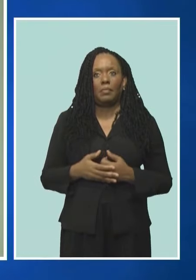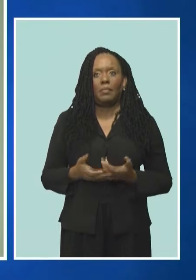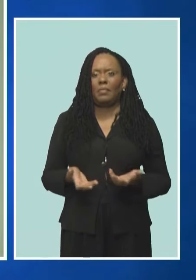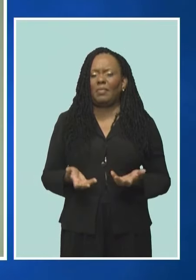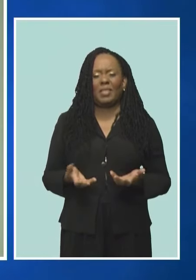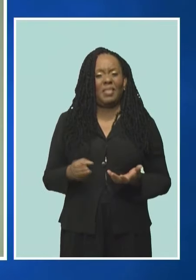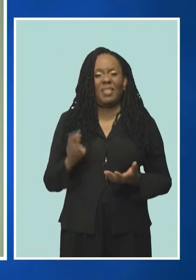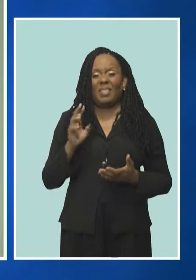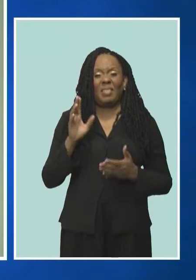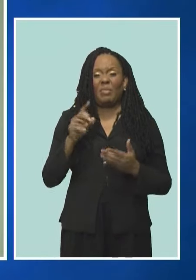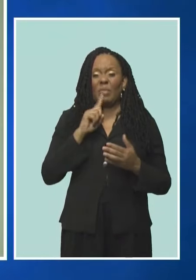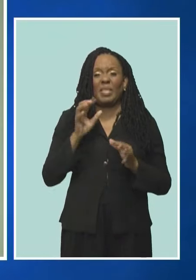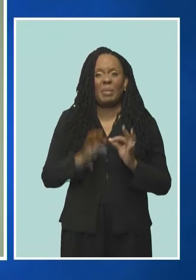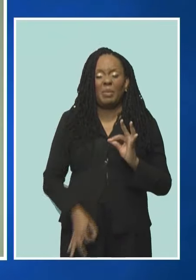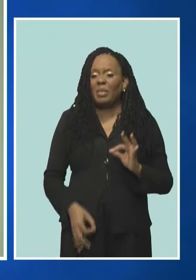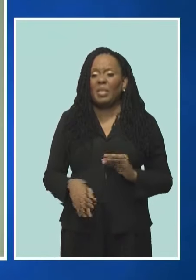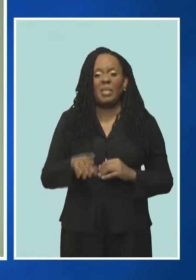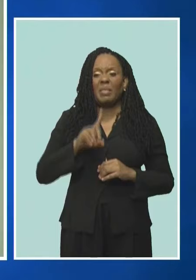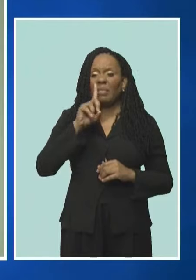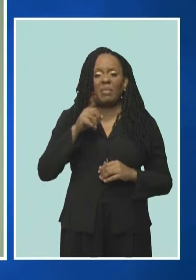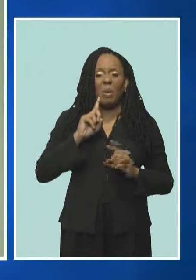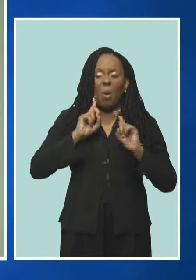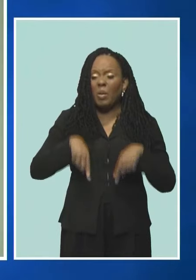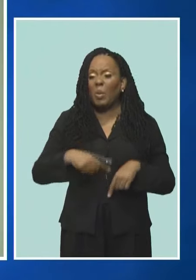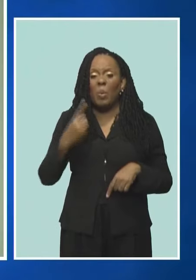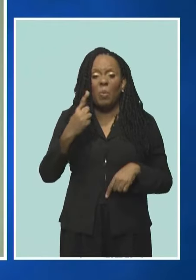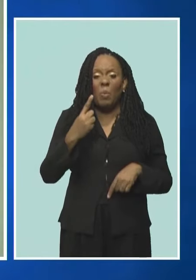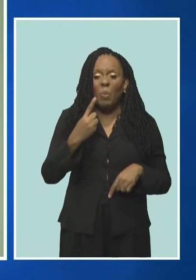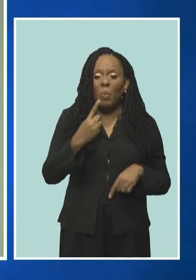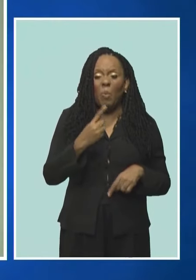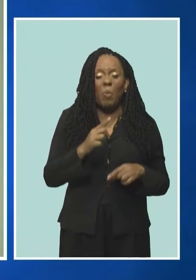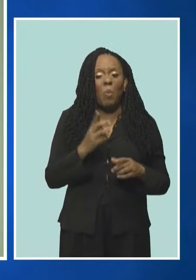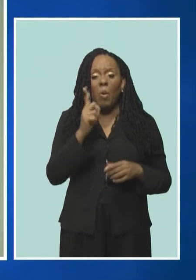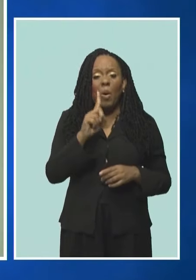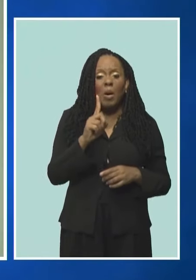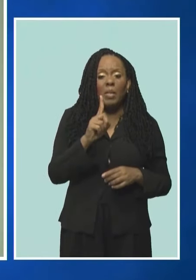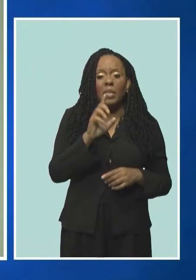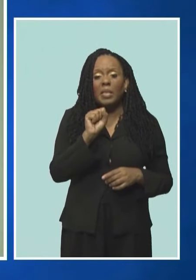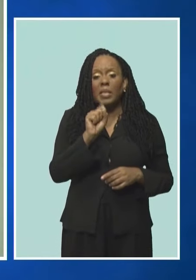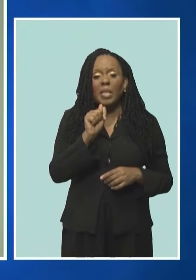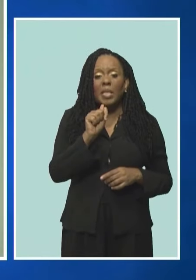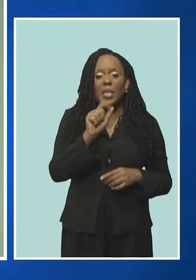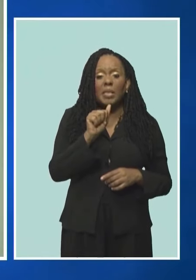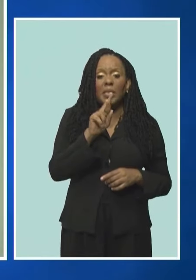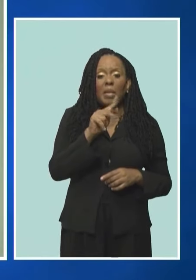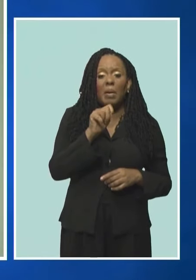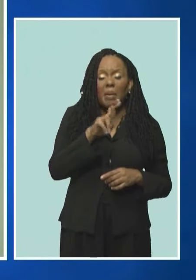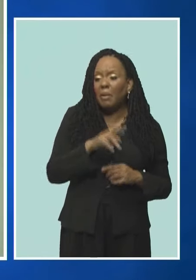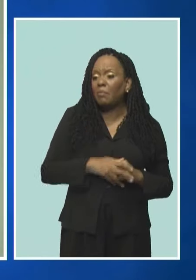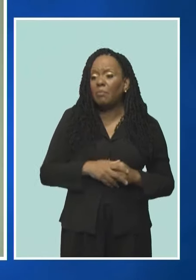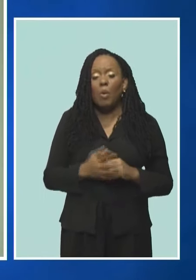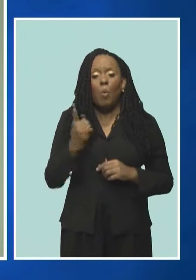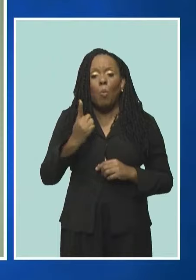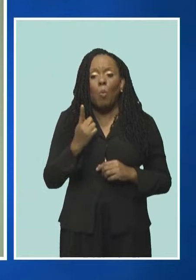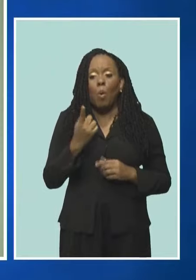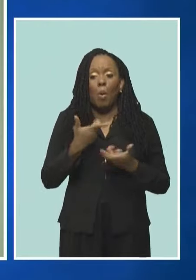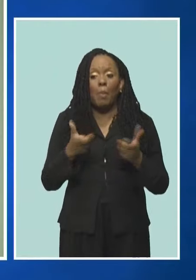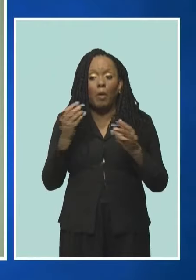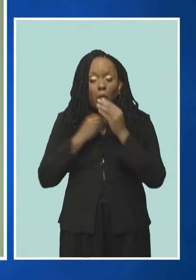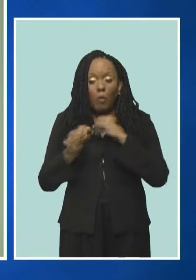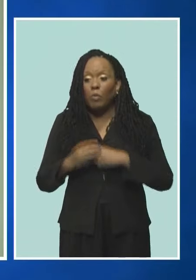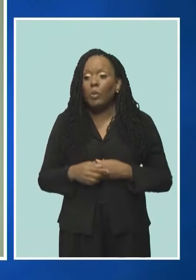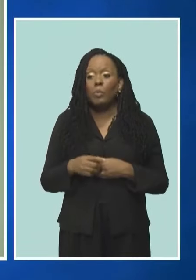the restaurant? They're ordering one starter, one main course, one dessert. They're not reading the Bible lesson. So this is the way I think